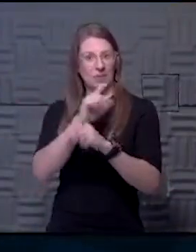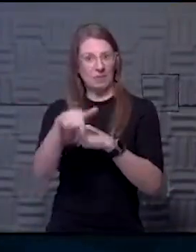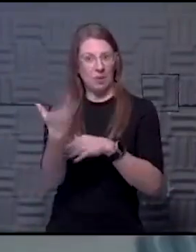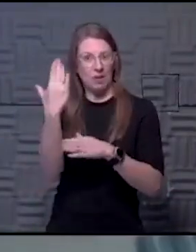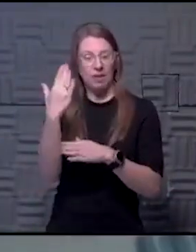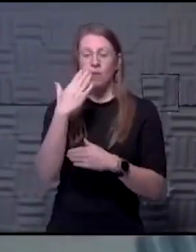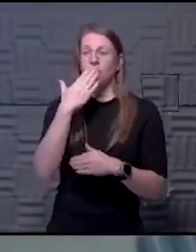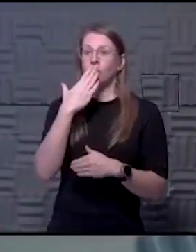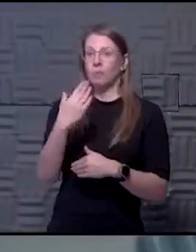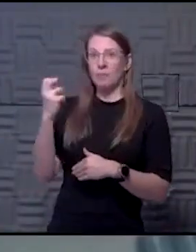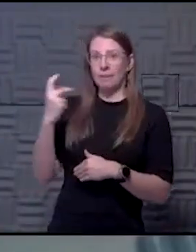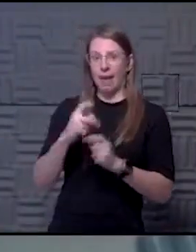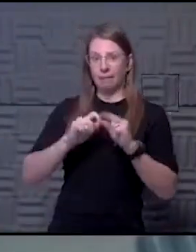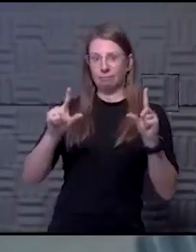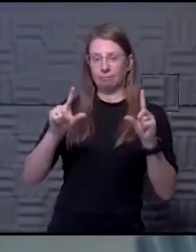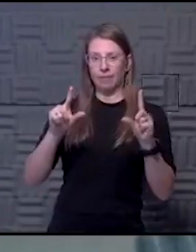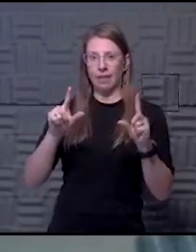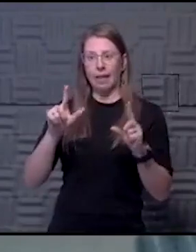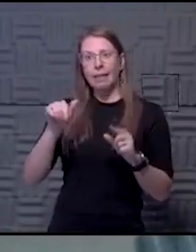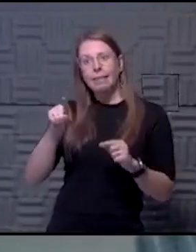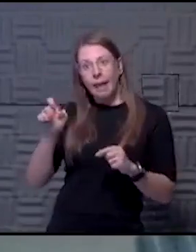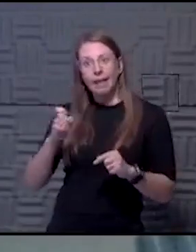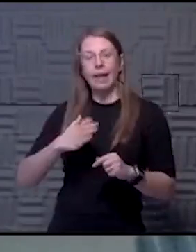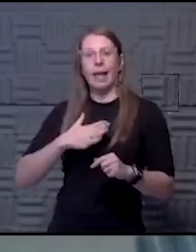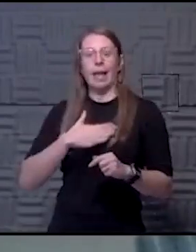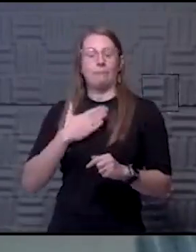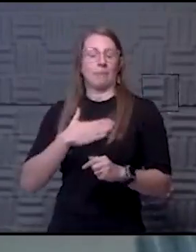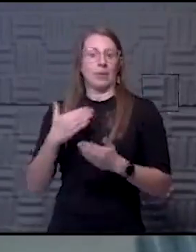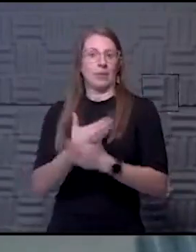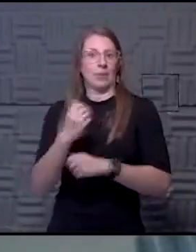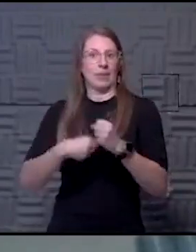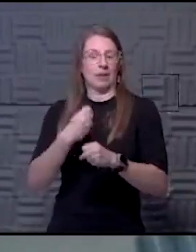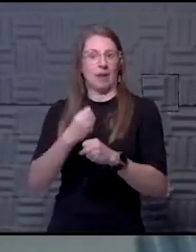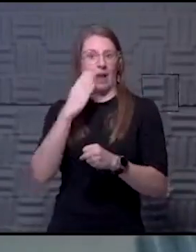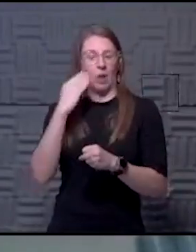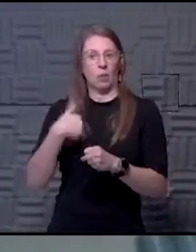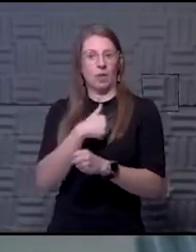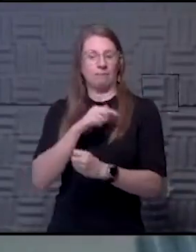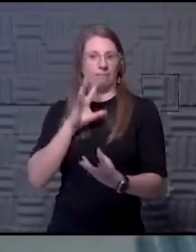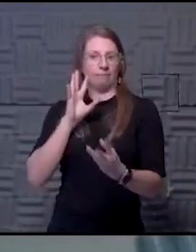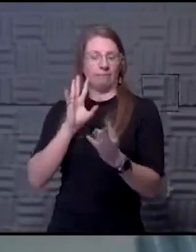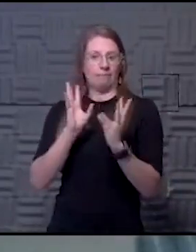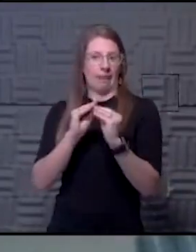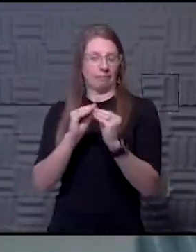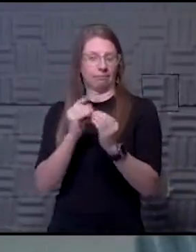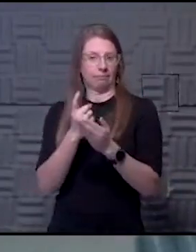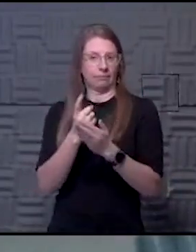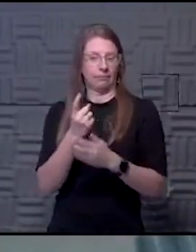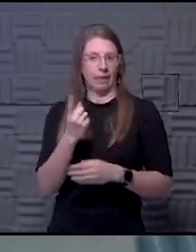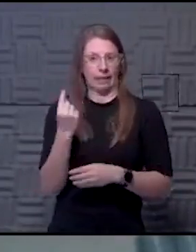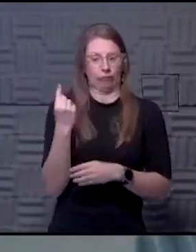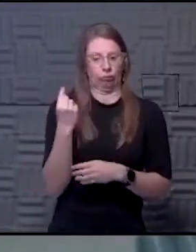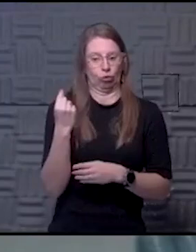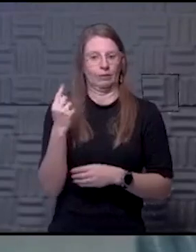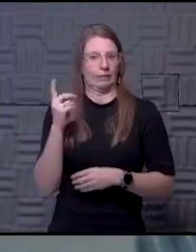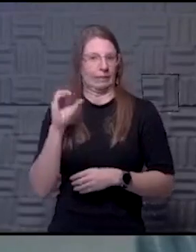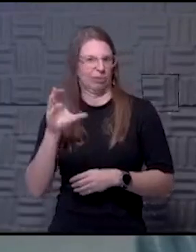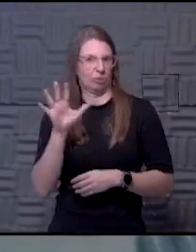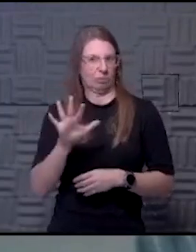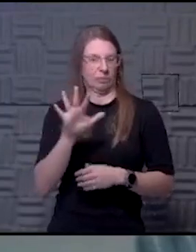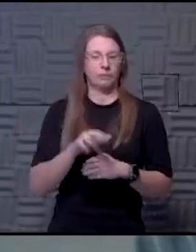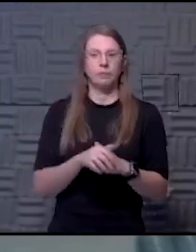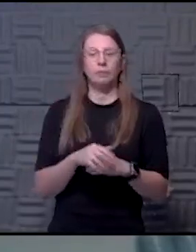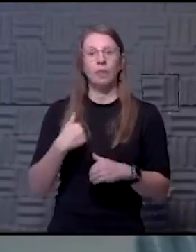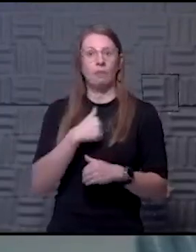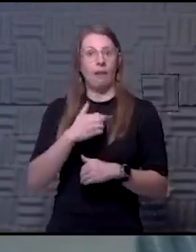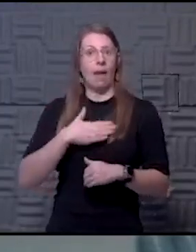back, and kind of late Happy New Year to all of you. I know we talked late last year. Much of what was just discussed, we are happy that we